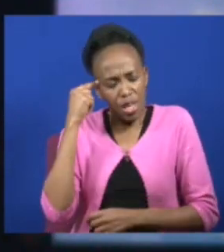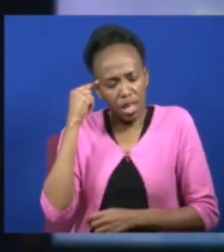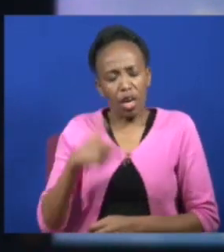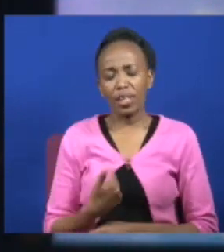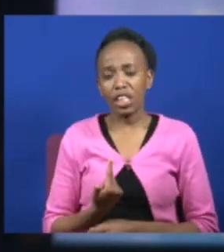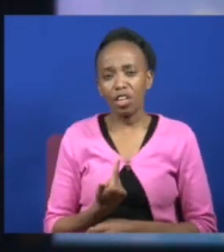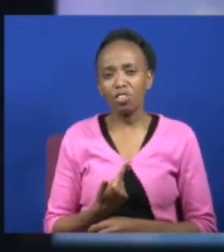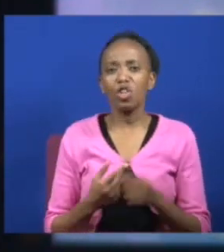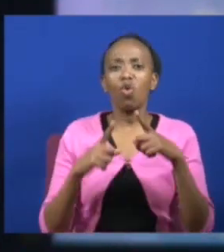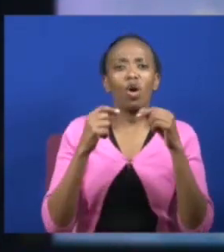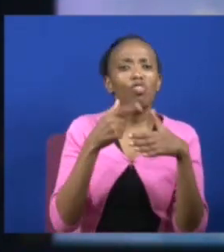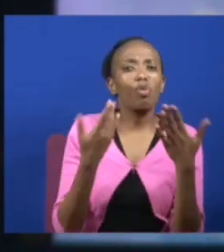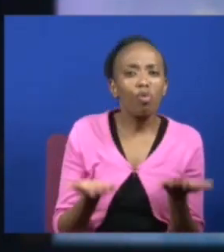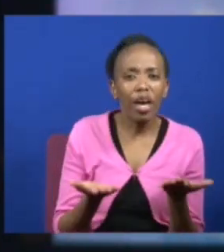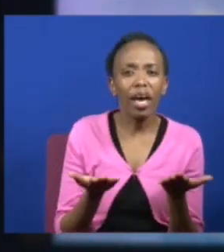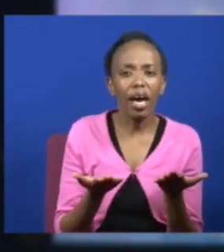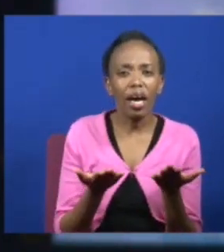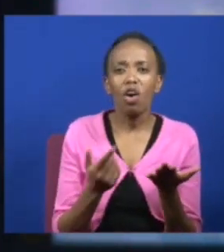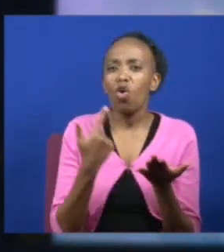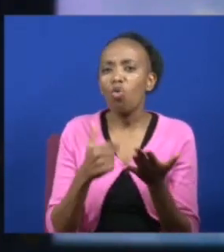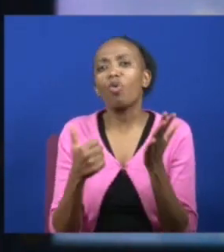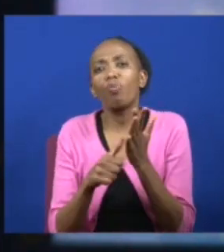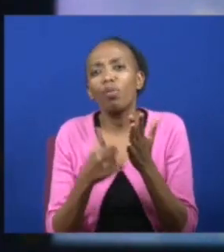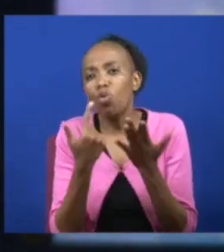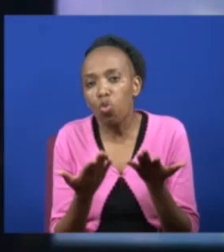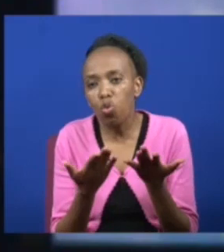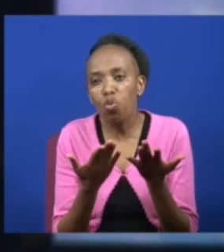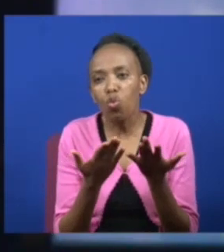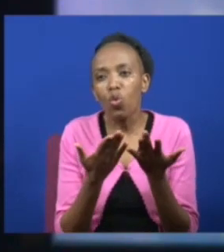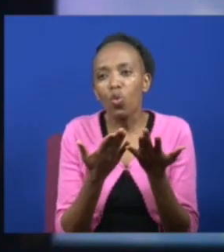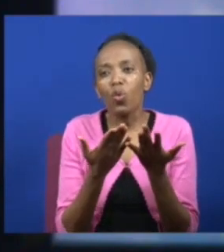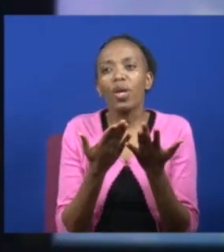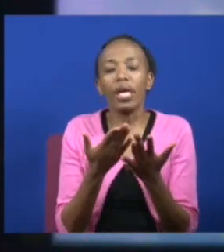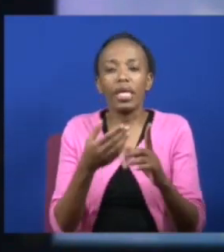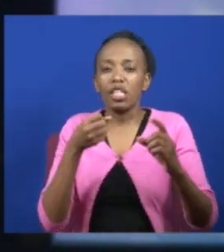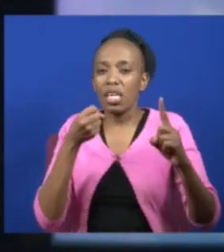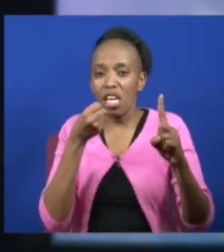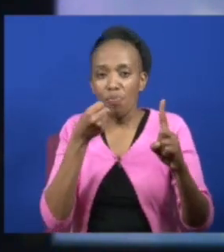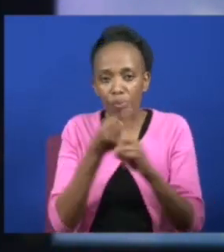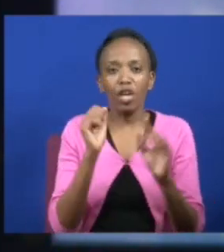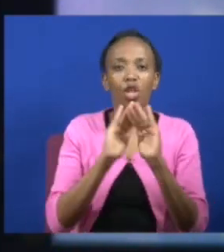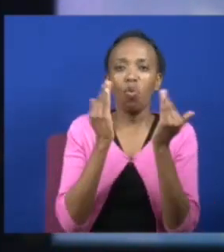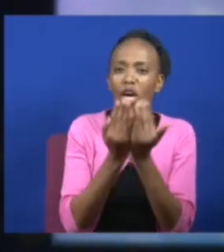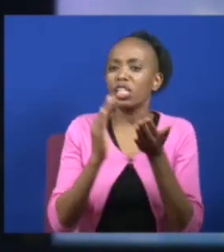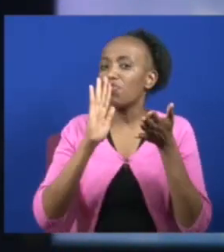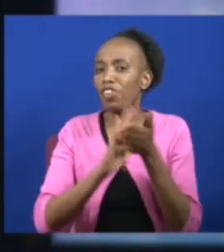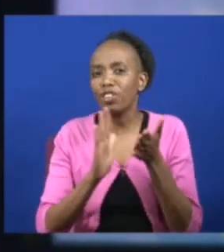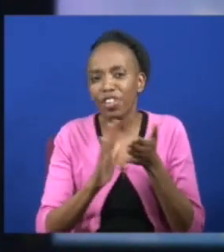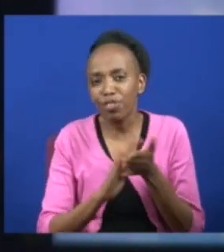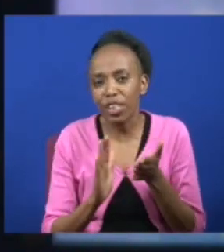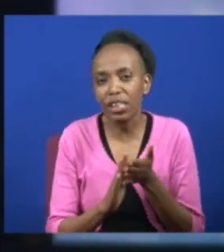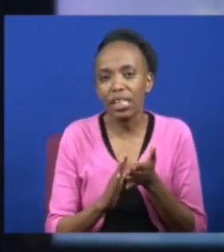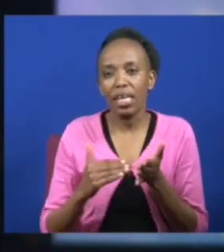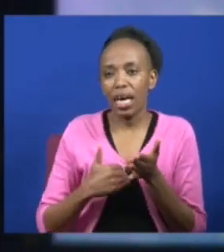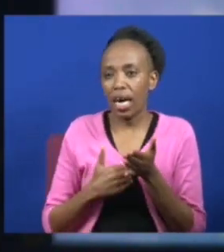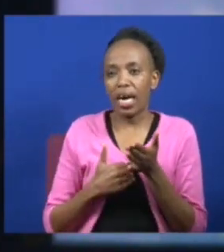ourselves, where did it come from? Who is to blame? It hit the world in quick succession.